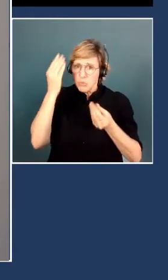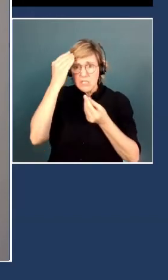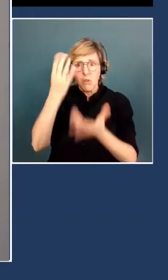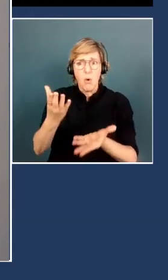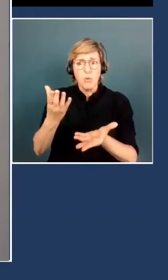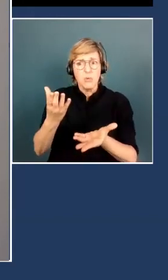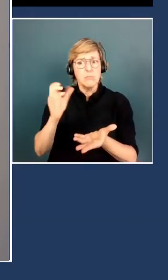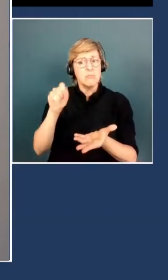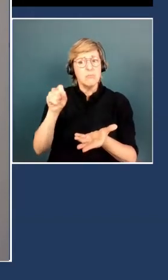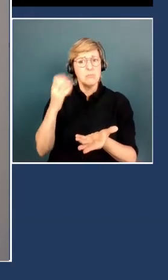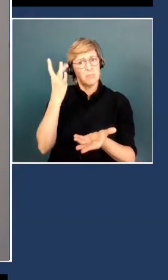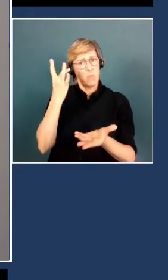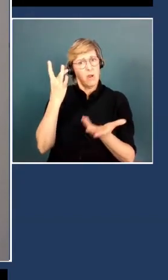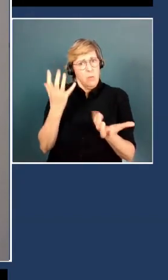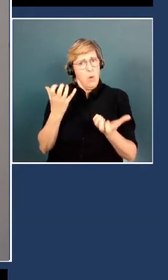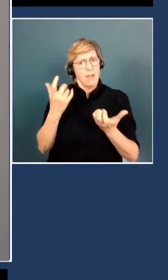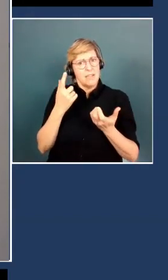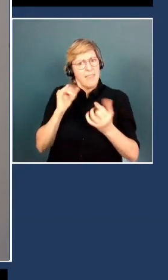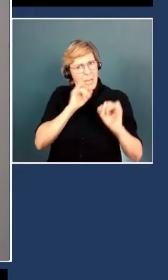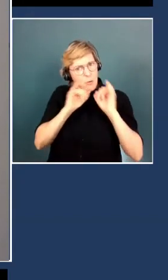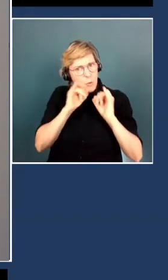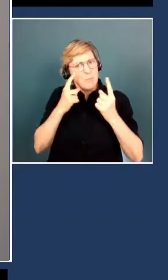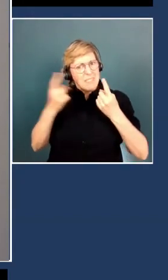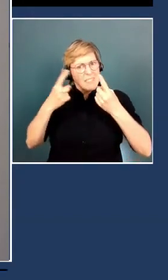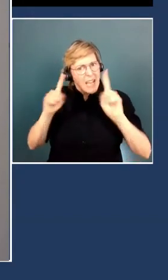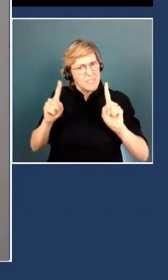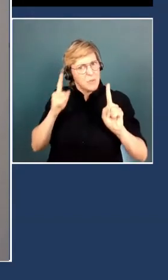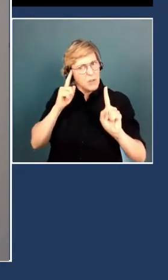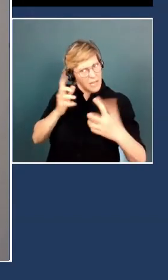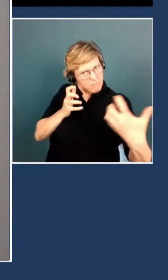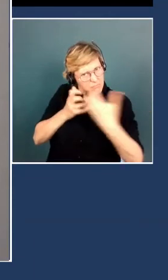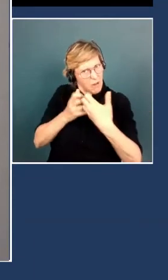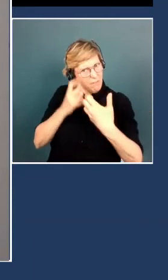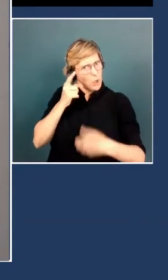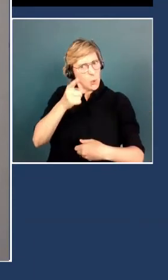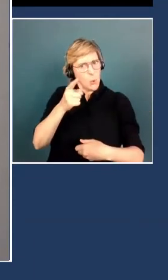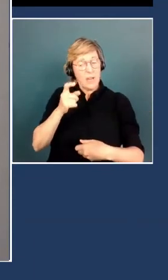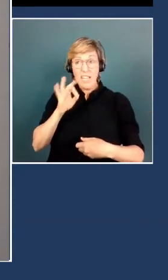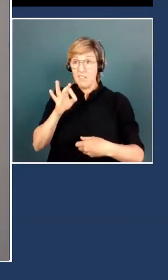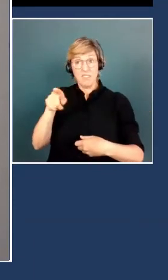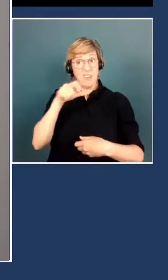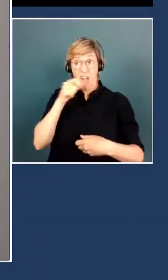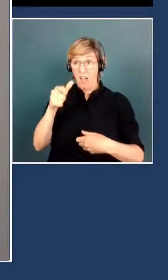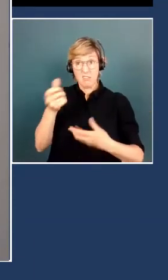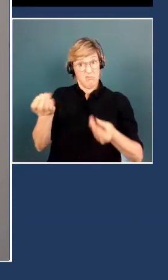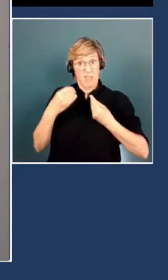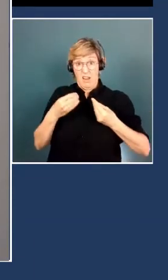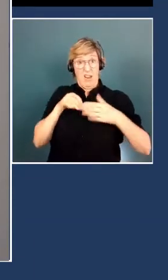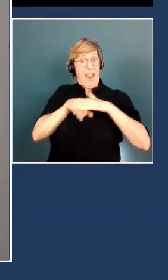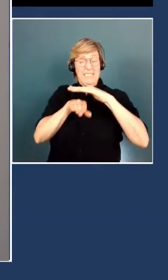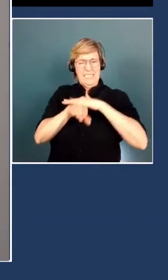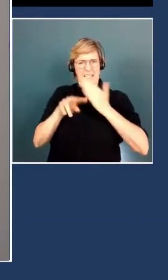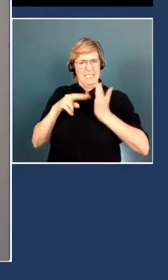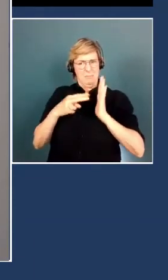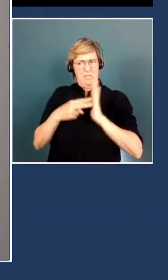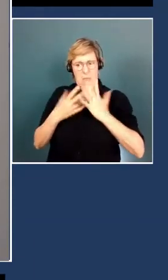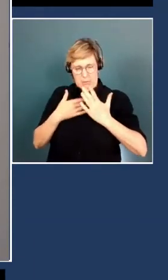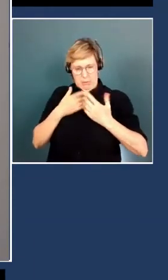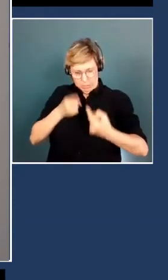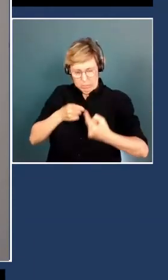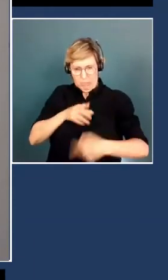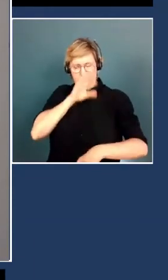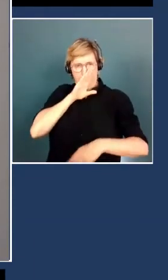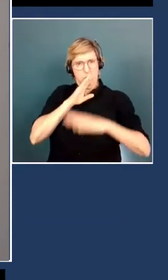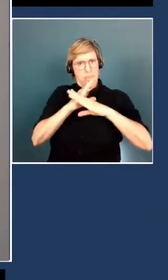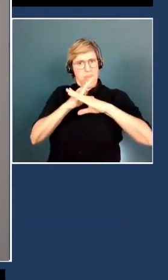and that you can truly be successful. And without it being accessible, it will be much harder in that sense. As well as there